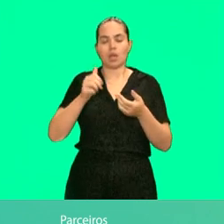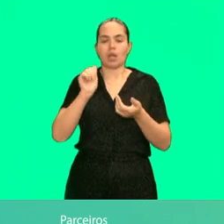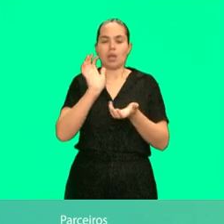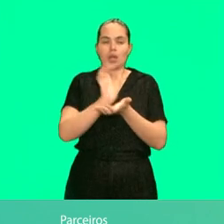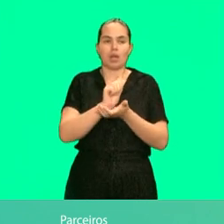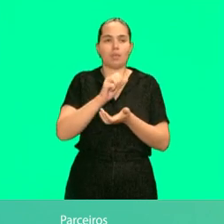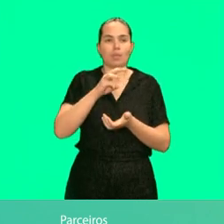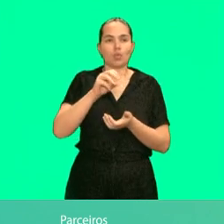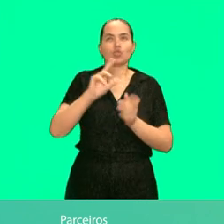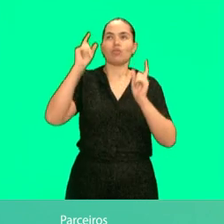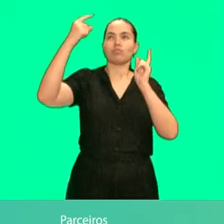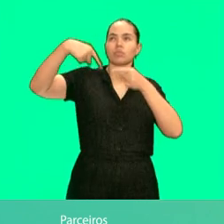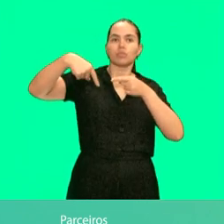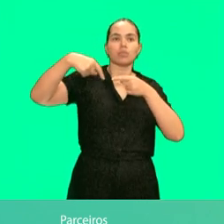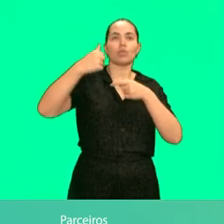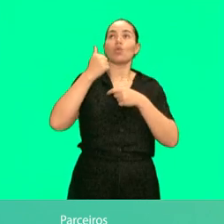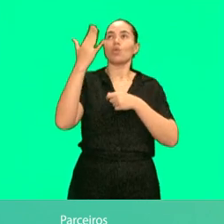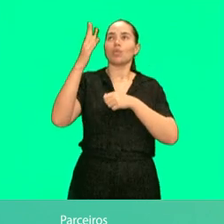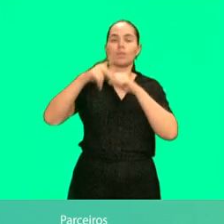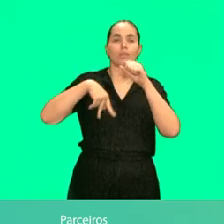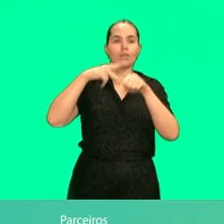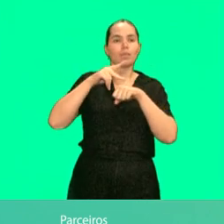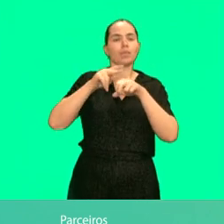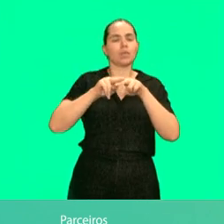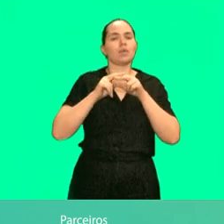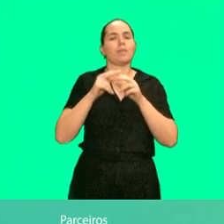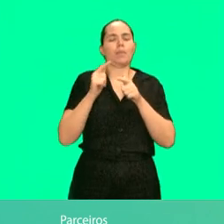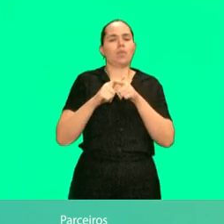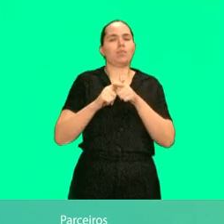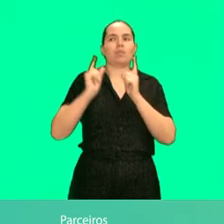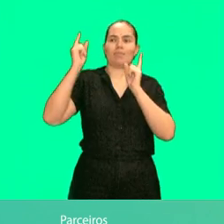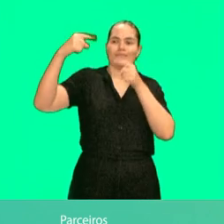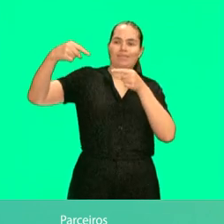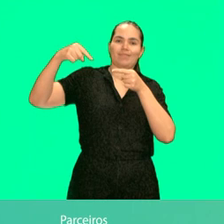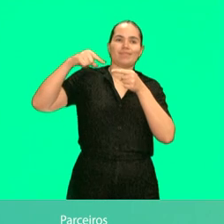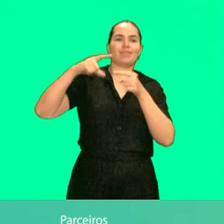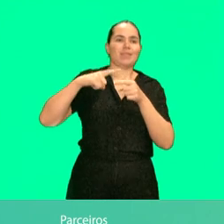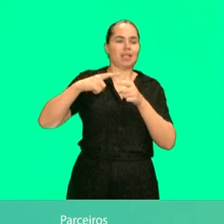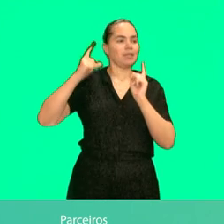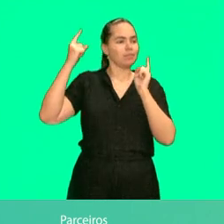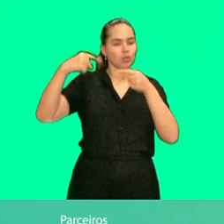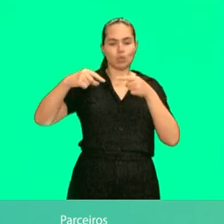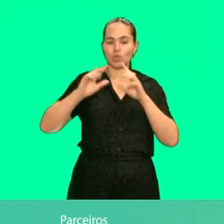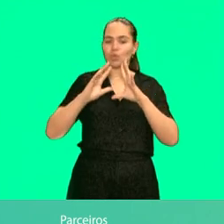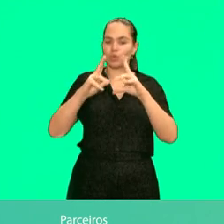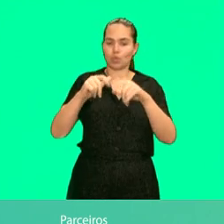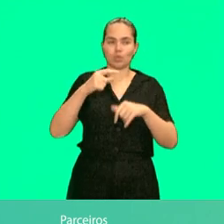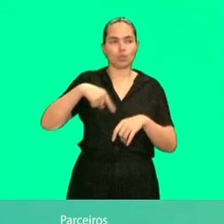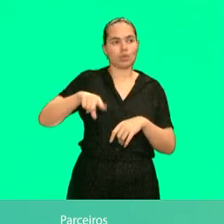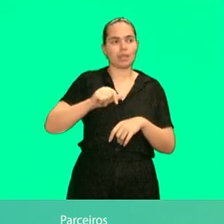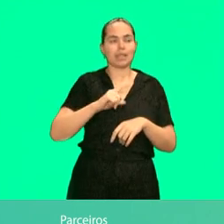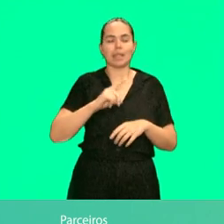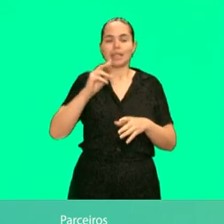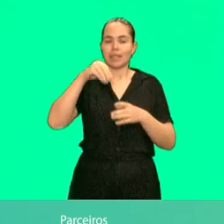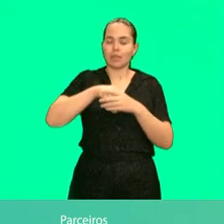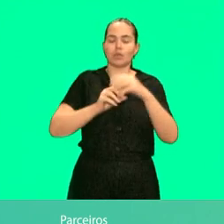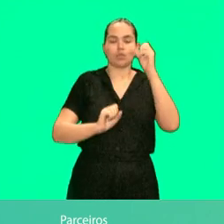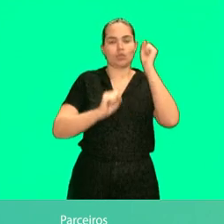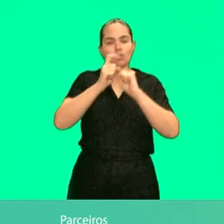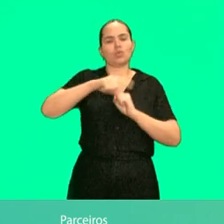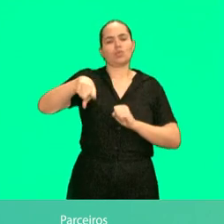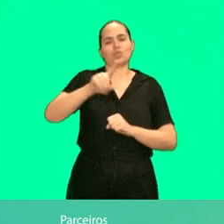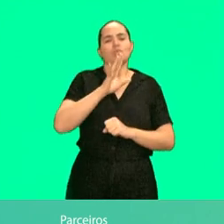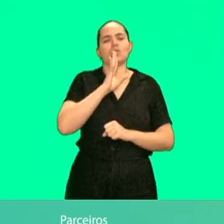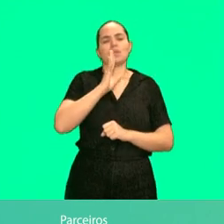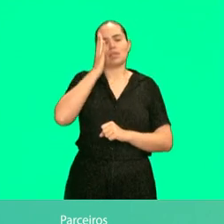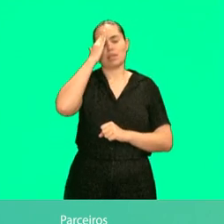green hydrogen. We need a hydrogen, a fertilizer, and ammonia. So all competitive. They must be competitive. We are